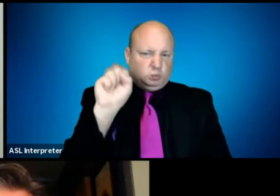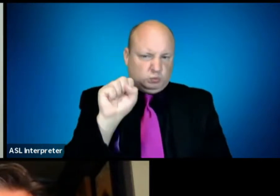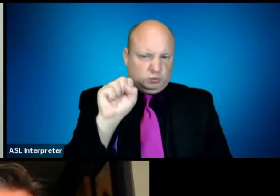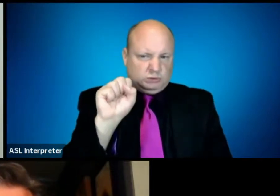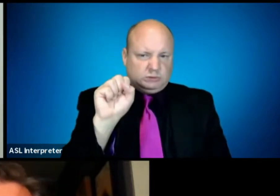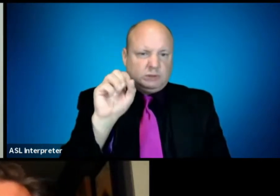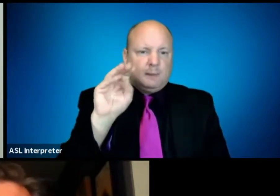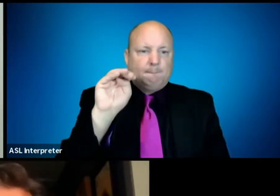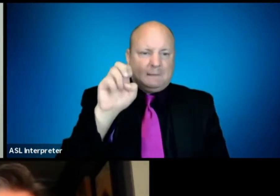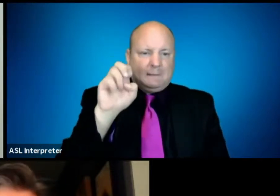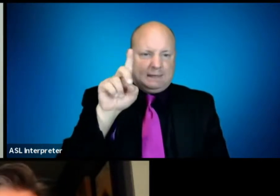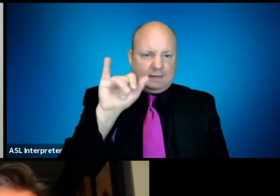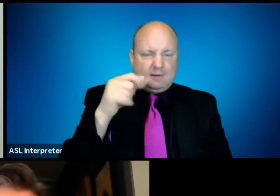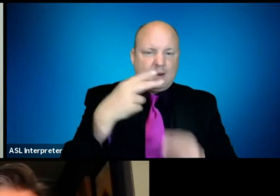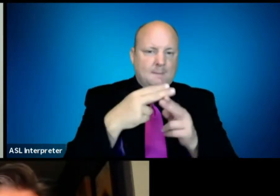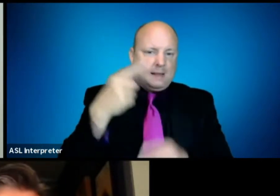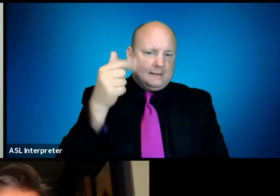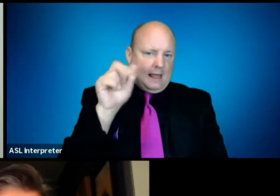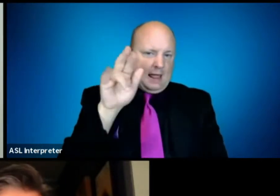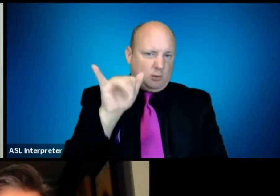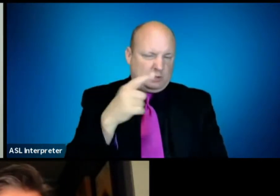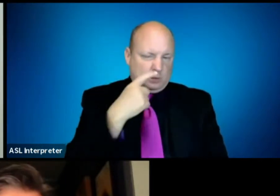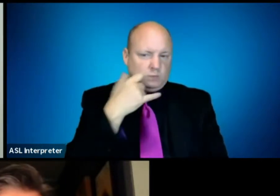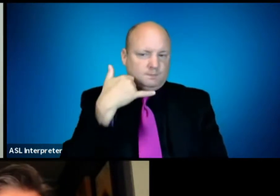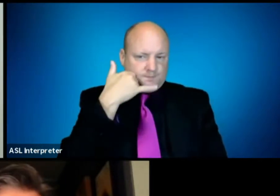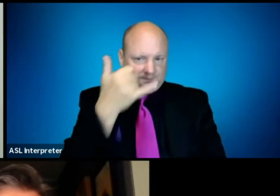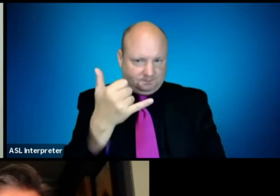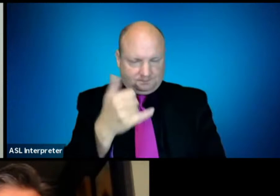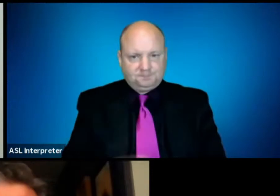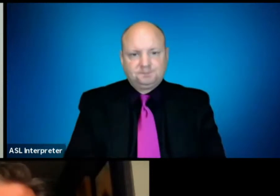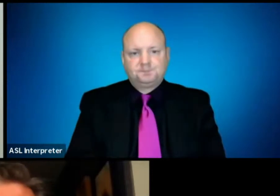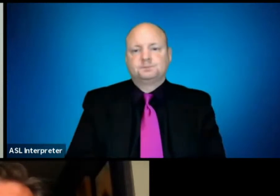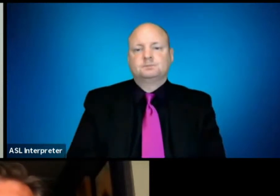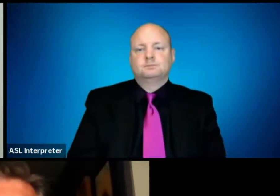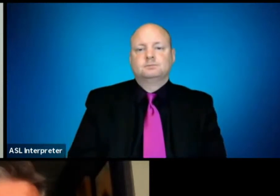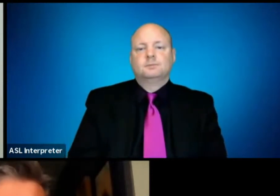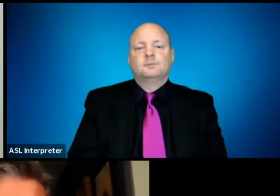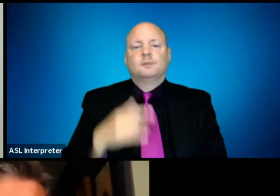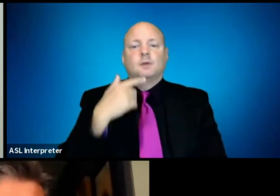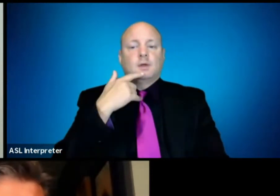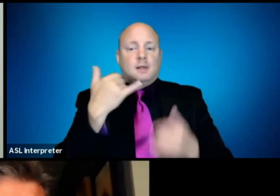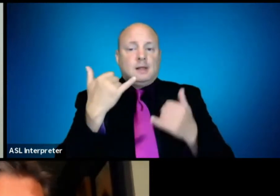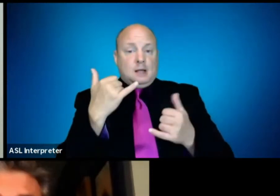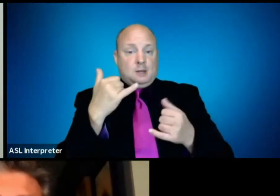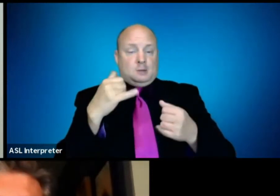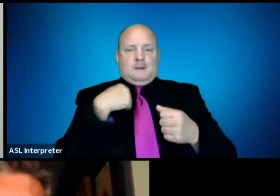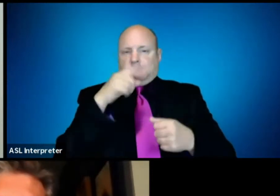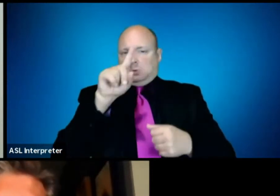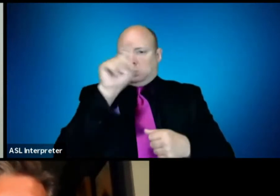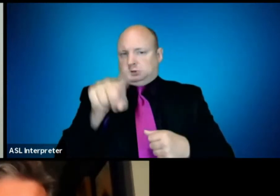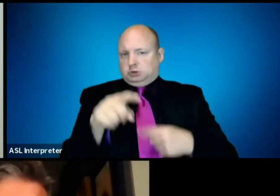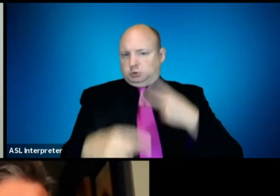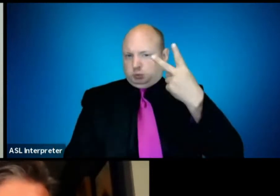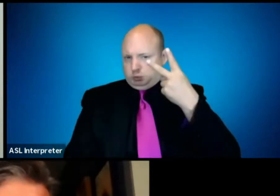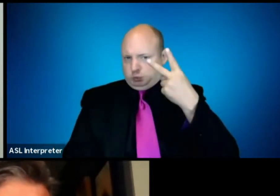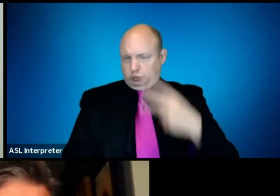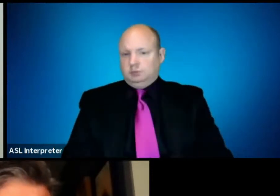Hello, Dr. Sidelinger, and thank you for your time today. Two things, if I could. First of all, early on,